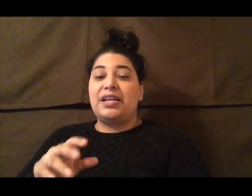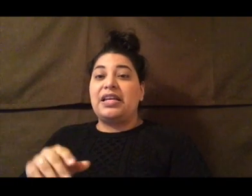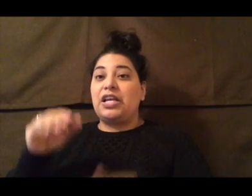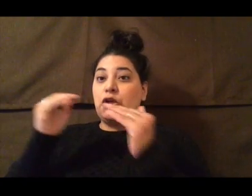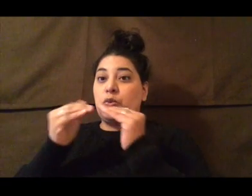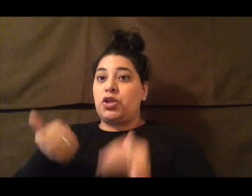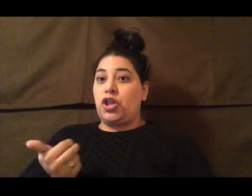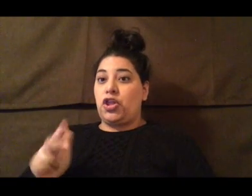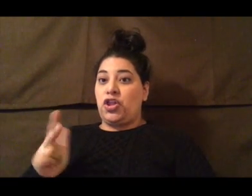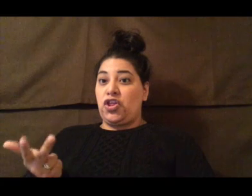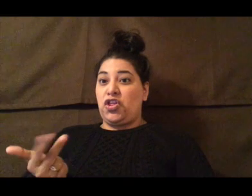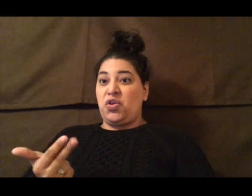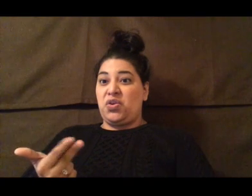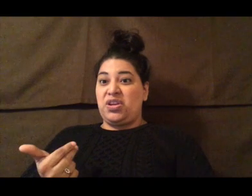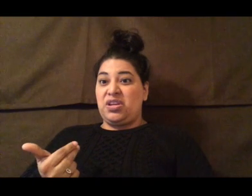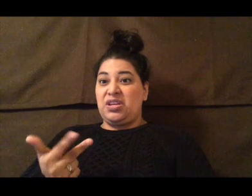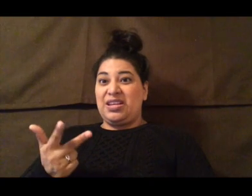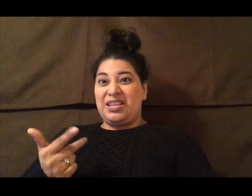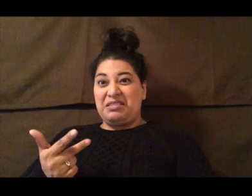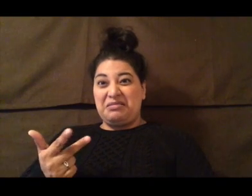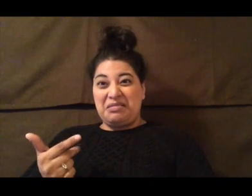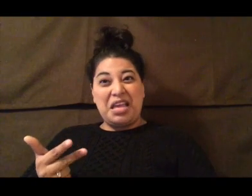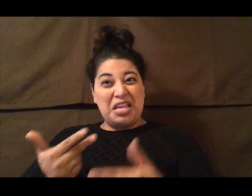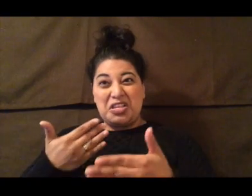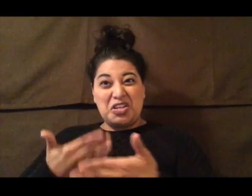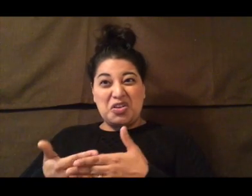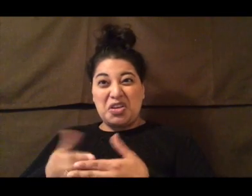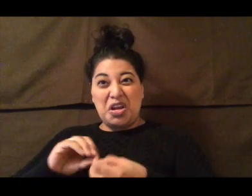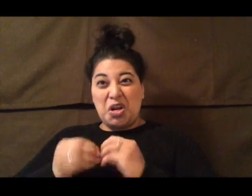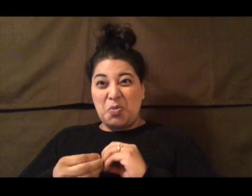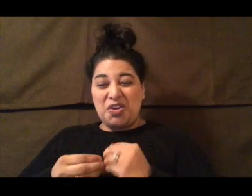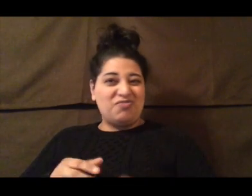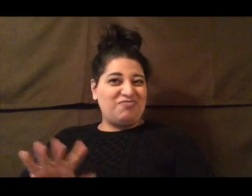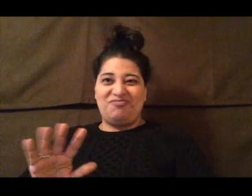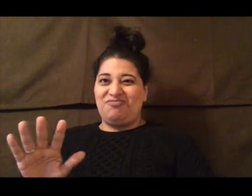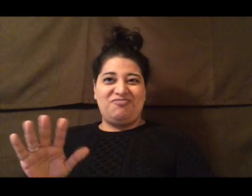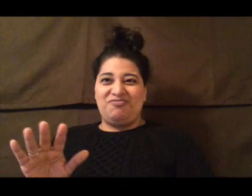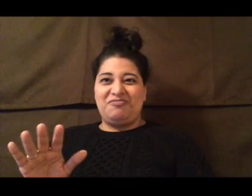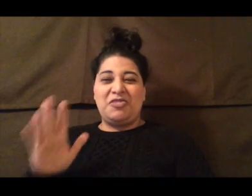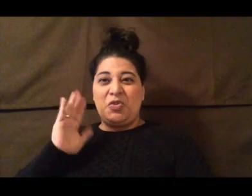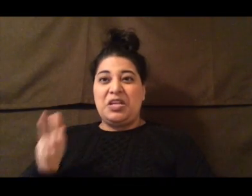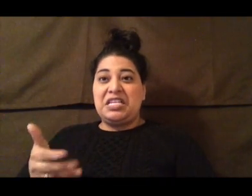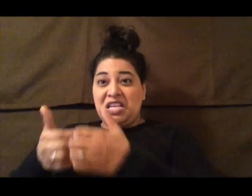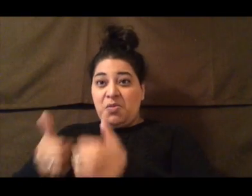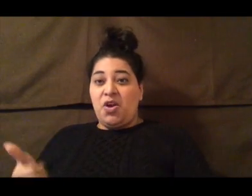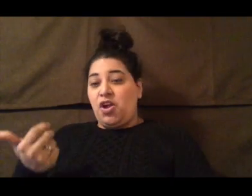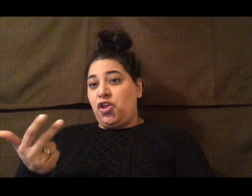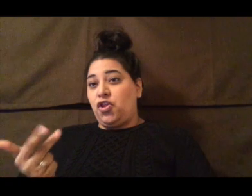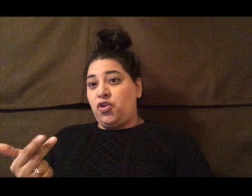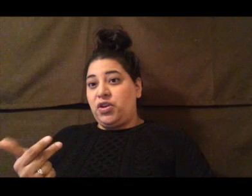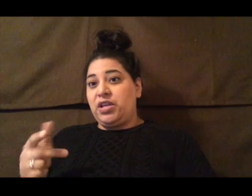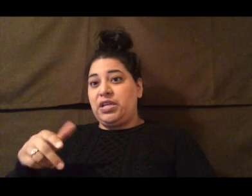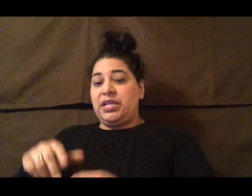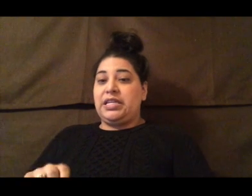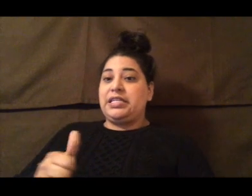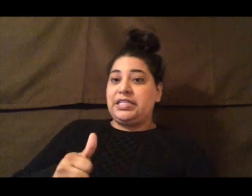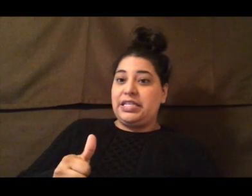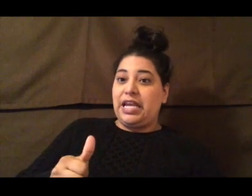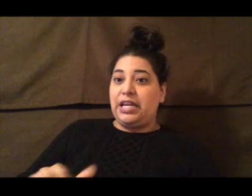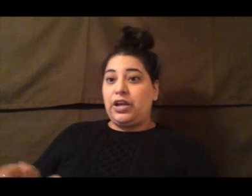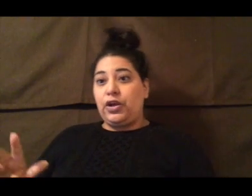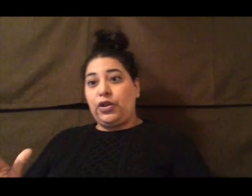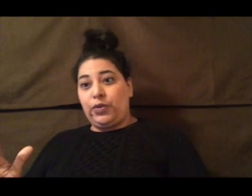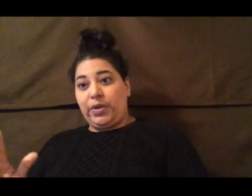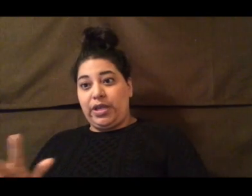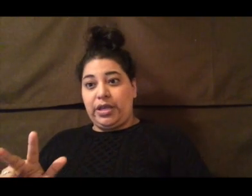5, and 13. Ugh. Is 13 a friendly number to subtract from 40? No. So I'm going to decompose the 13 into 10